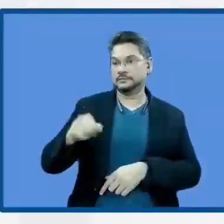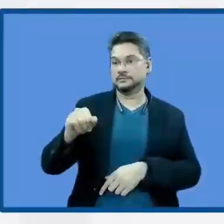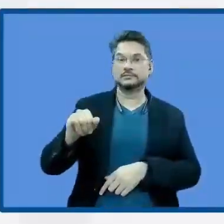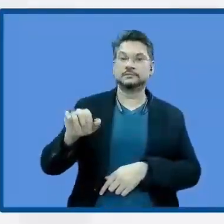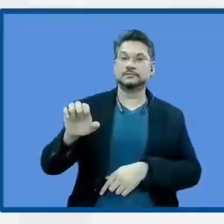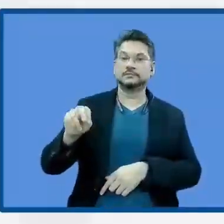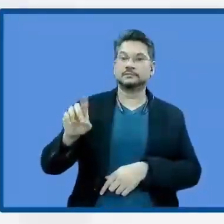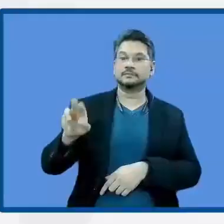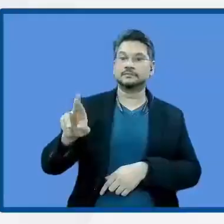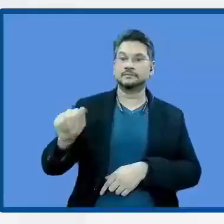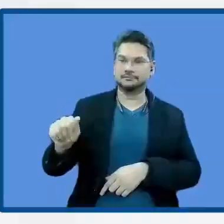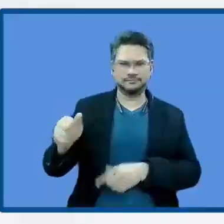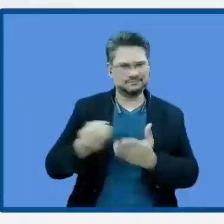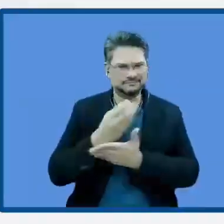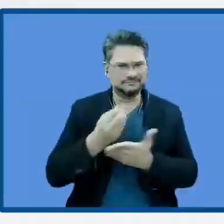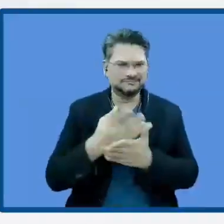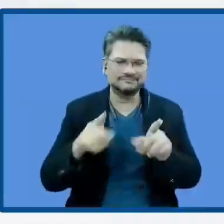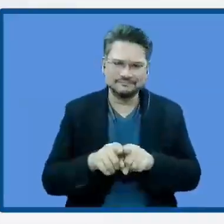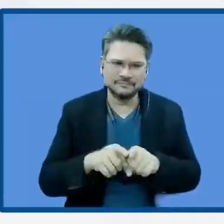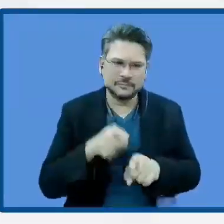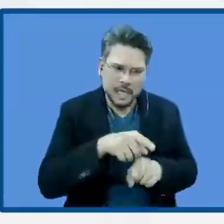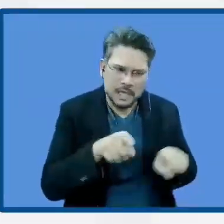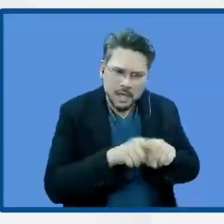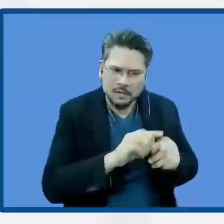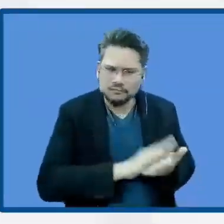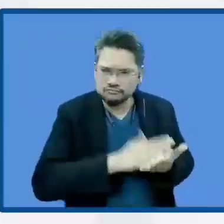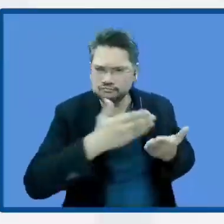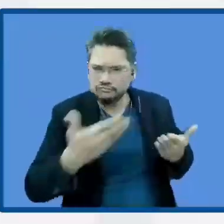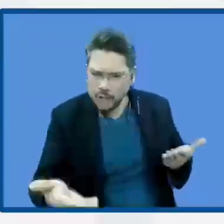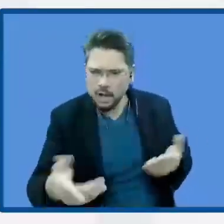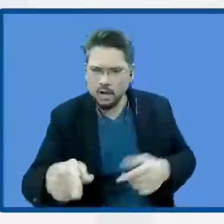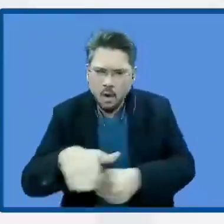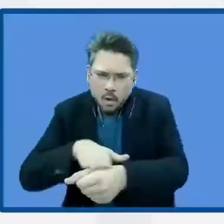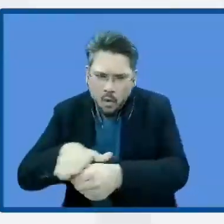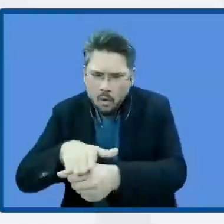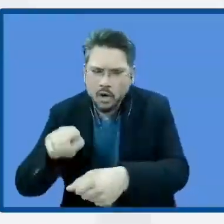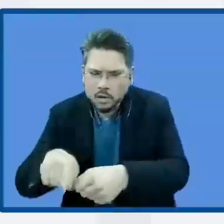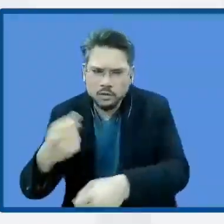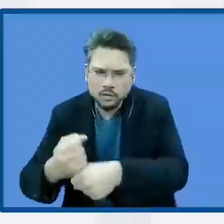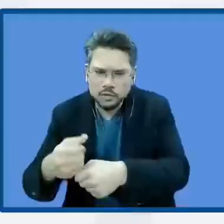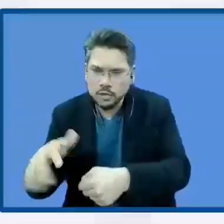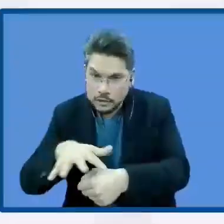apply this to the local dimensions of our governments who have been given